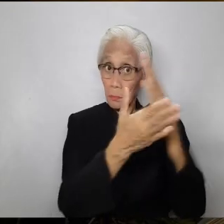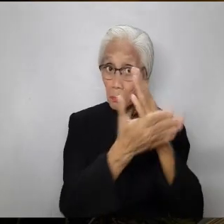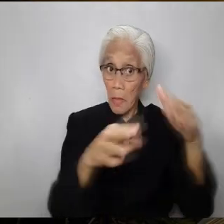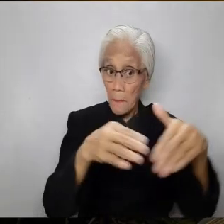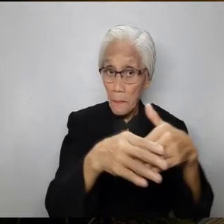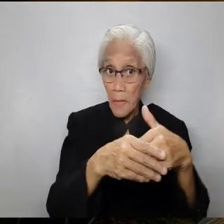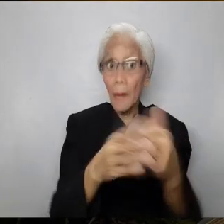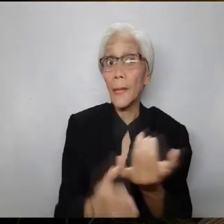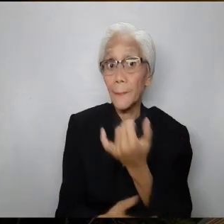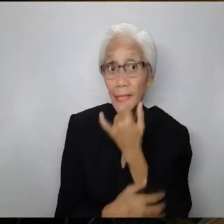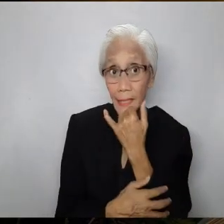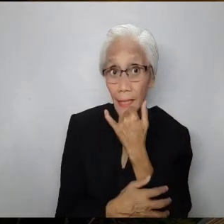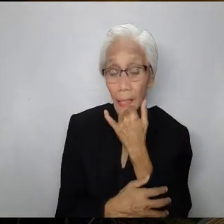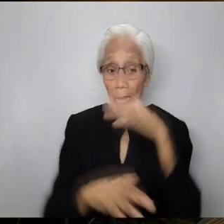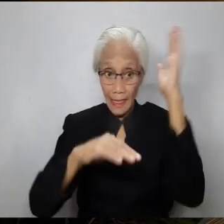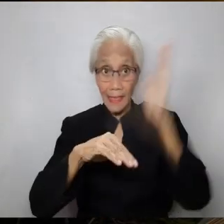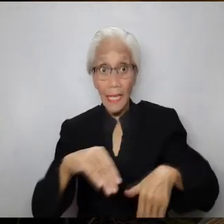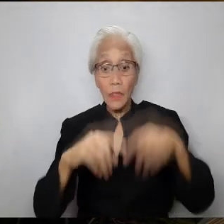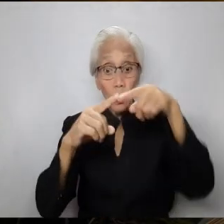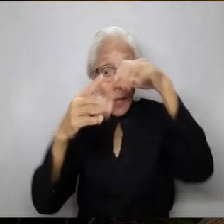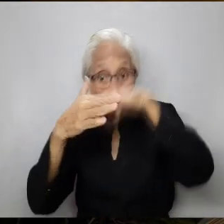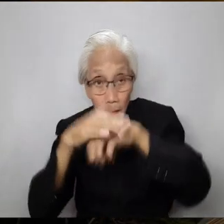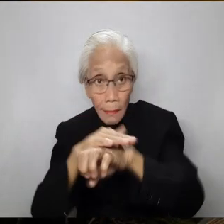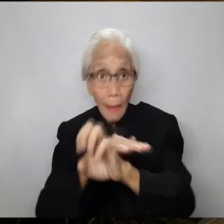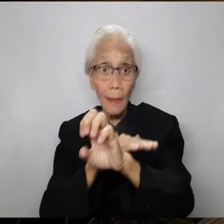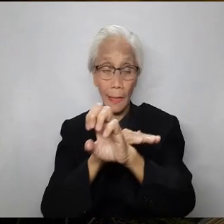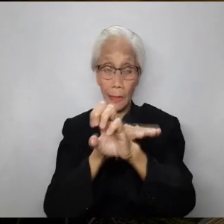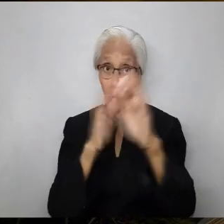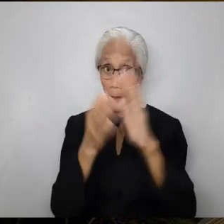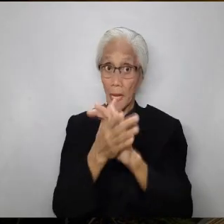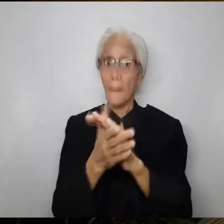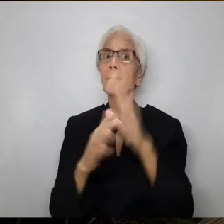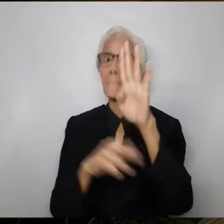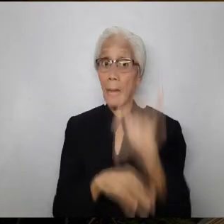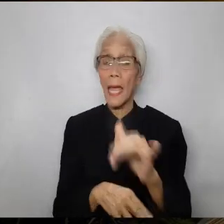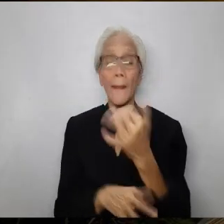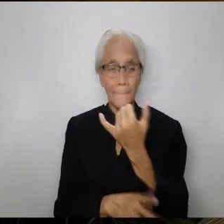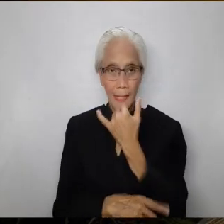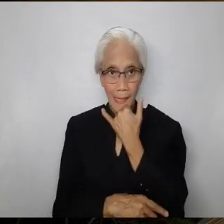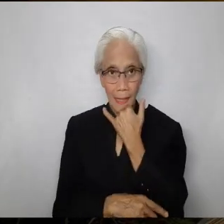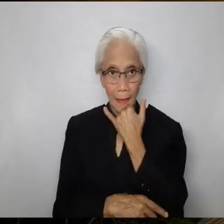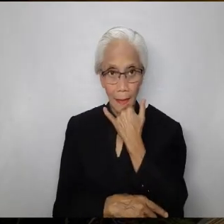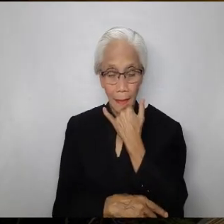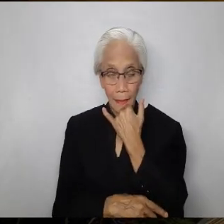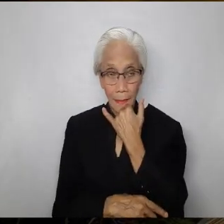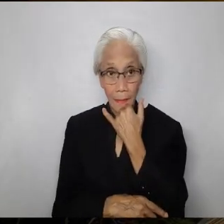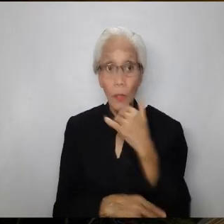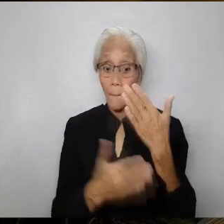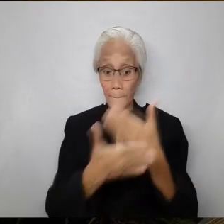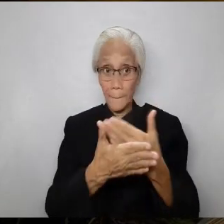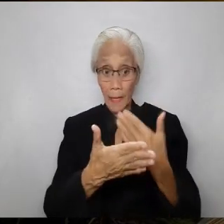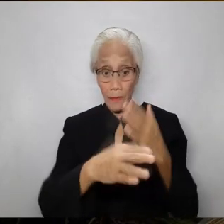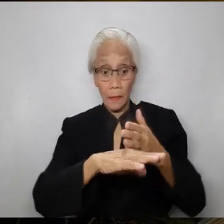remember, it is better to call off a marriage by mistake than to enter into it